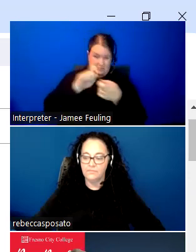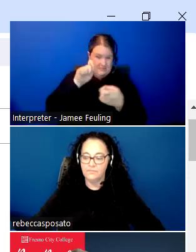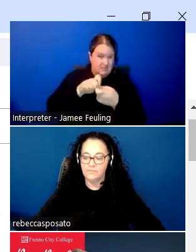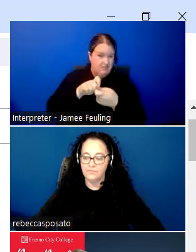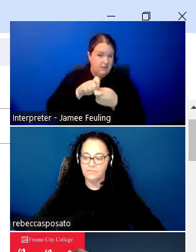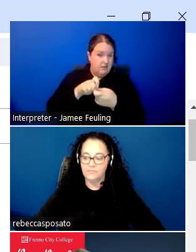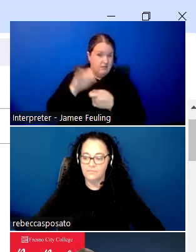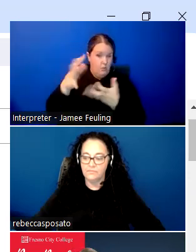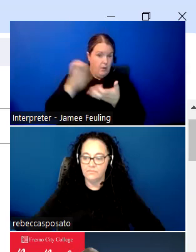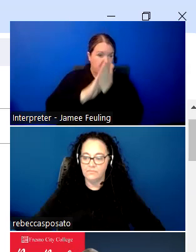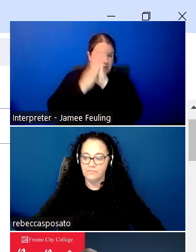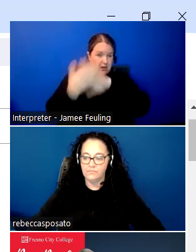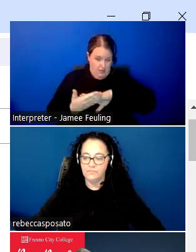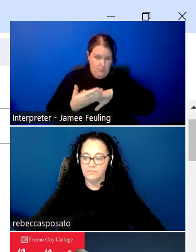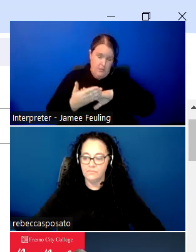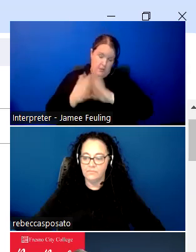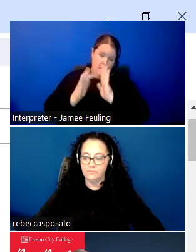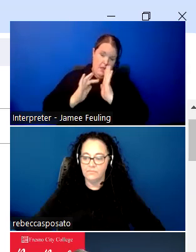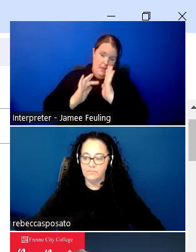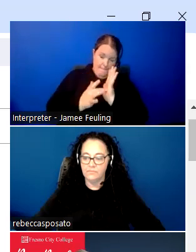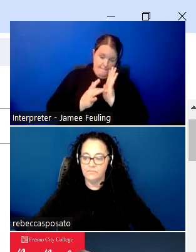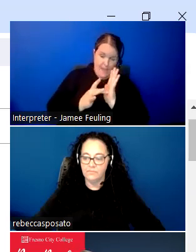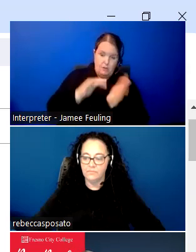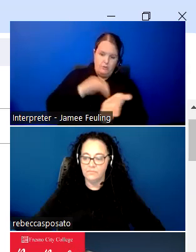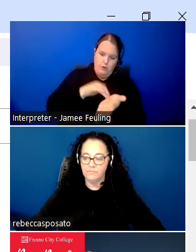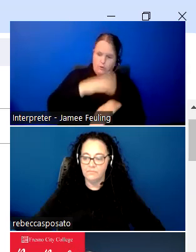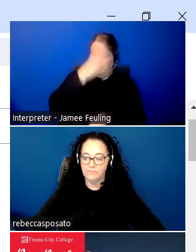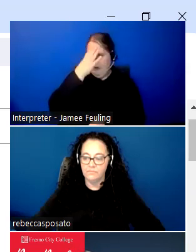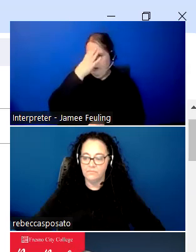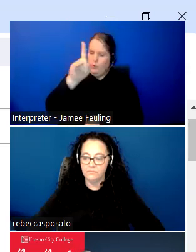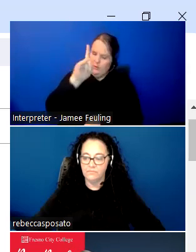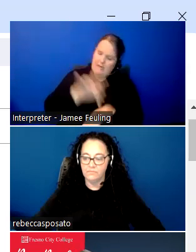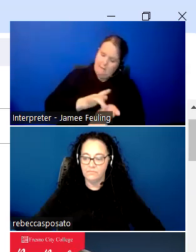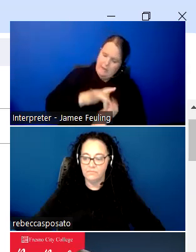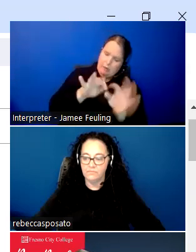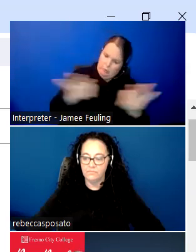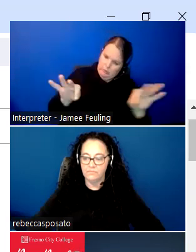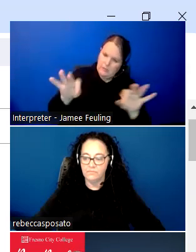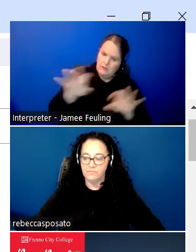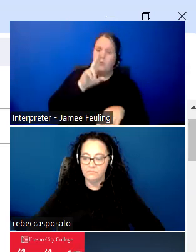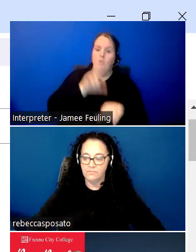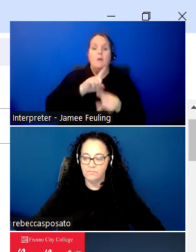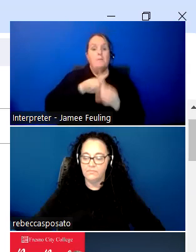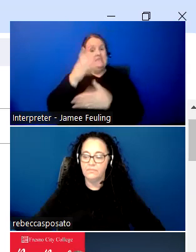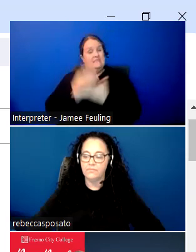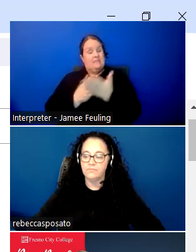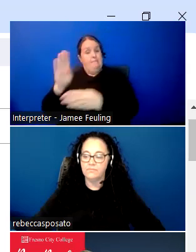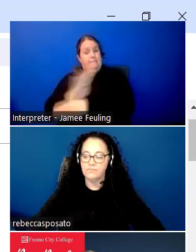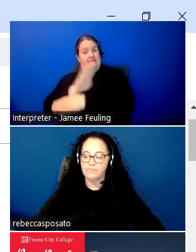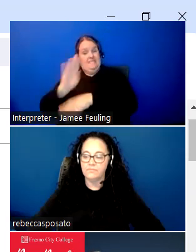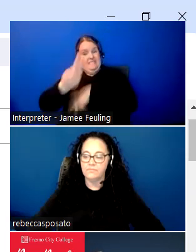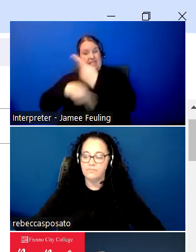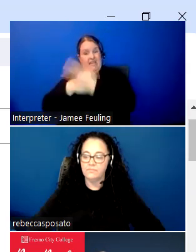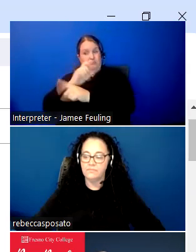a medical doctor, well, we know you're going to need a medical degree. But there are some business type jobs that